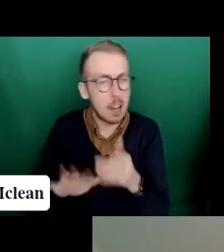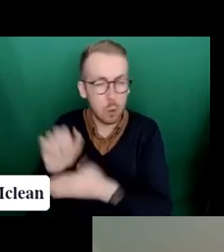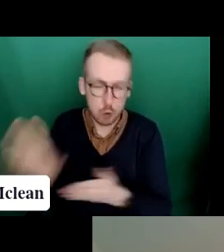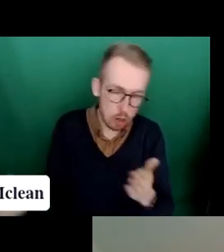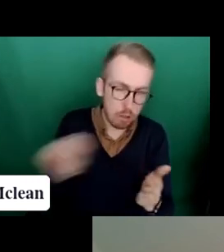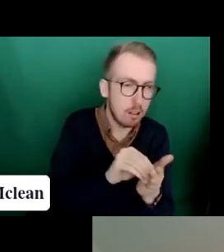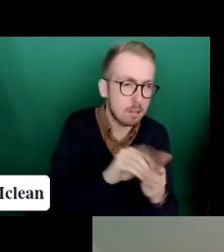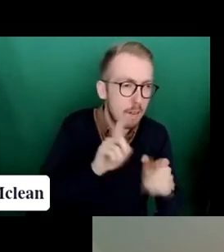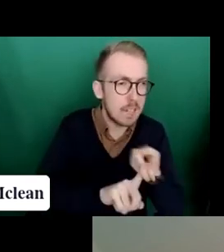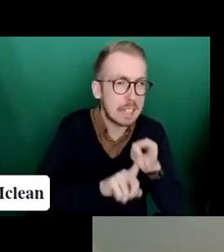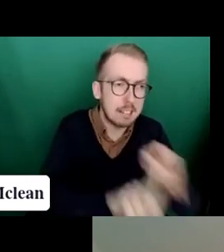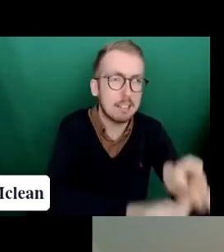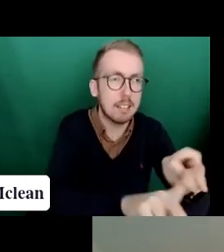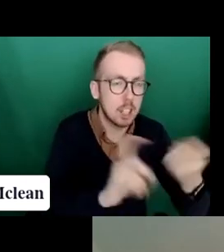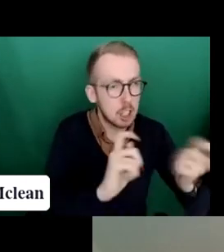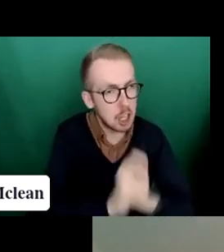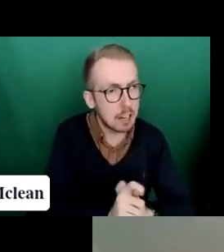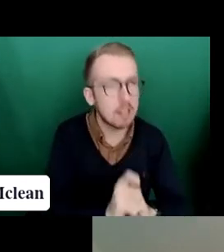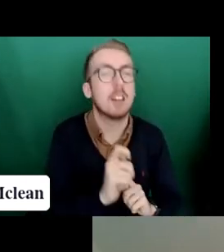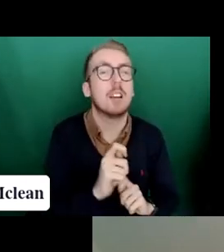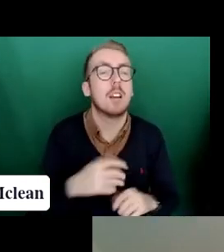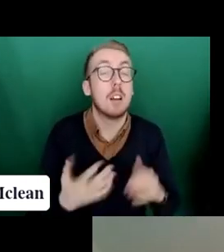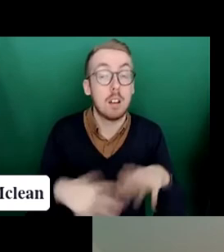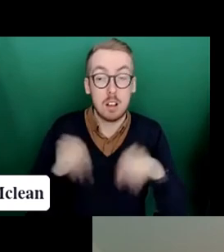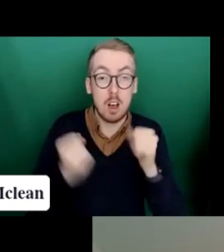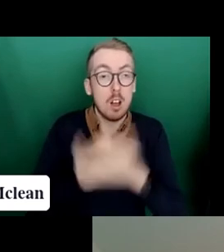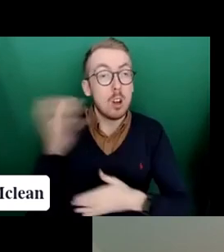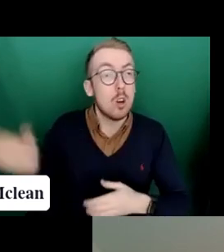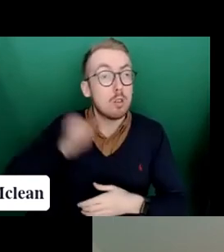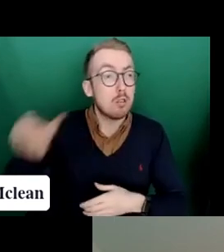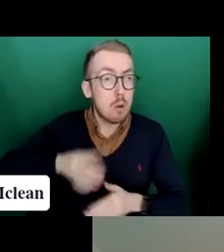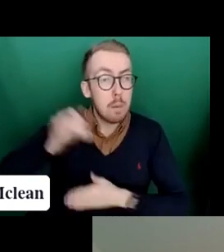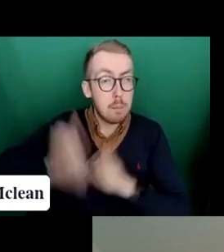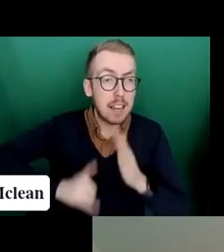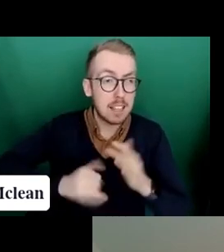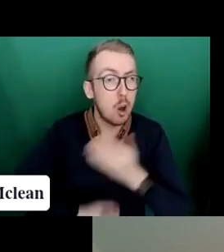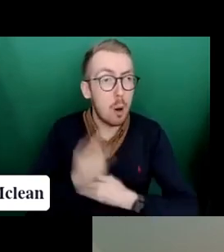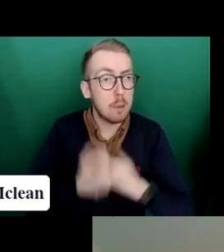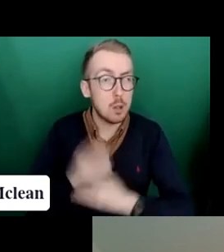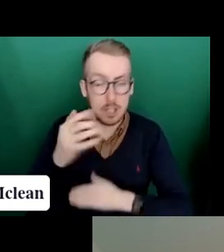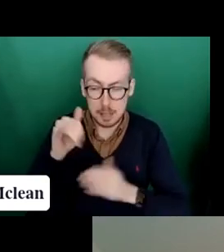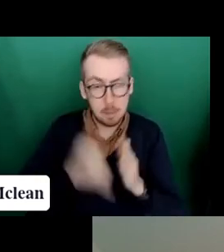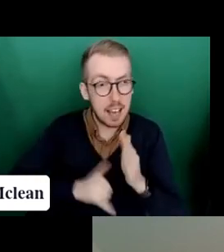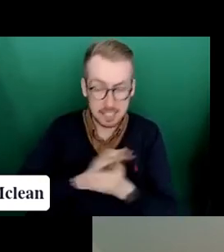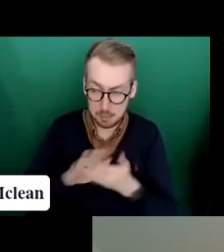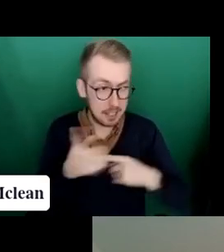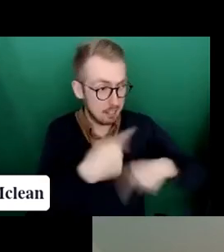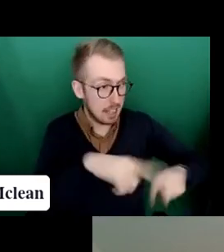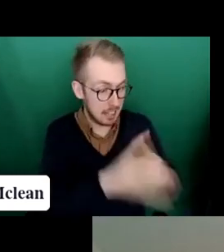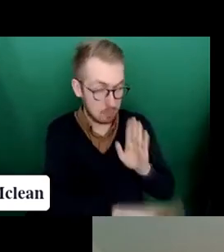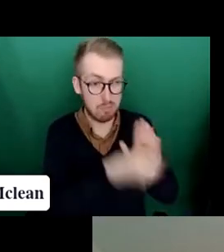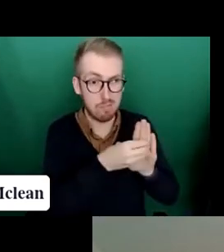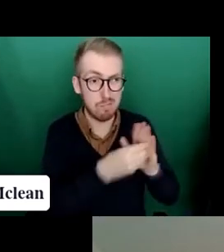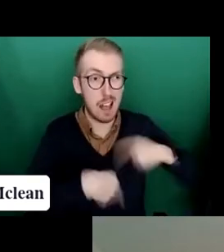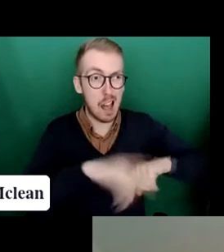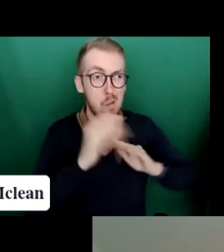something that we're doing. So we've started up a new recruitment page, an opportunities page. So anyone can advertise their opportunity with us for free, but they